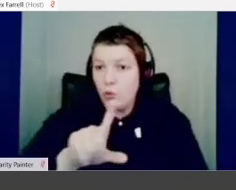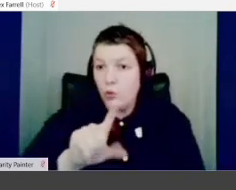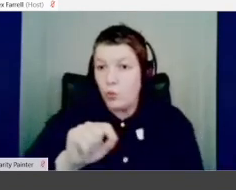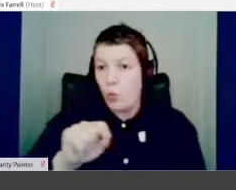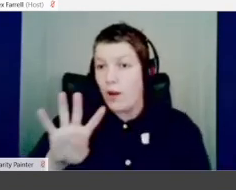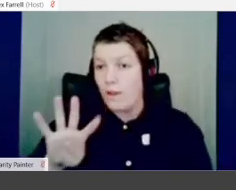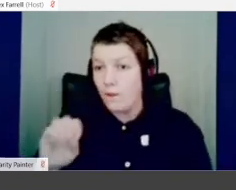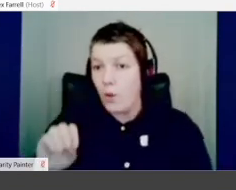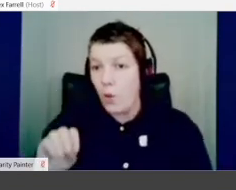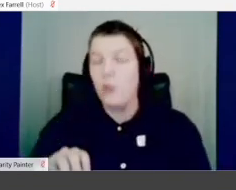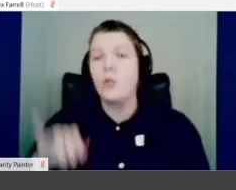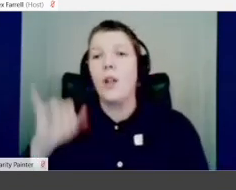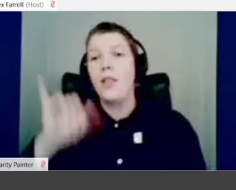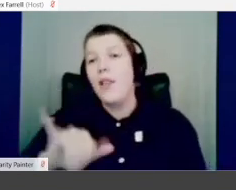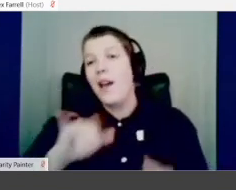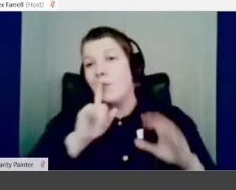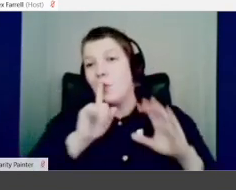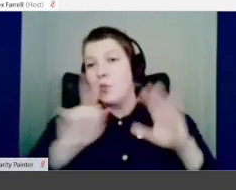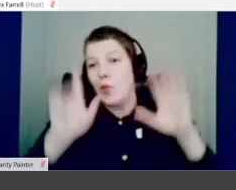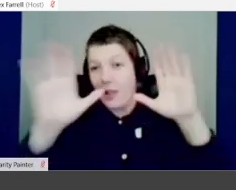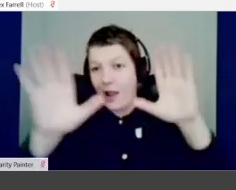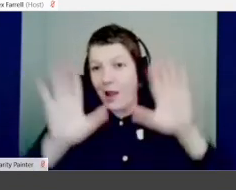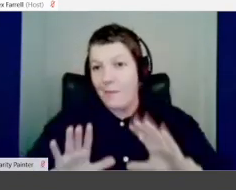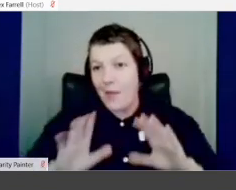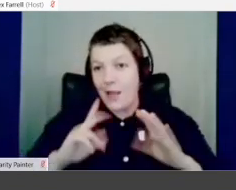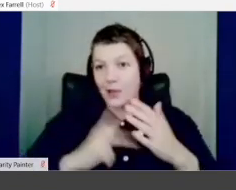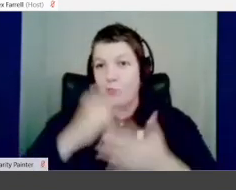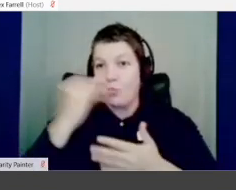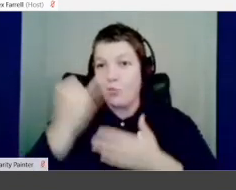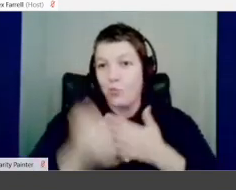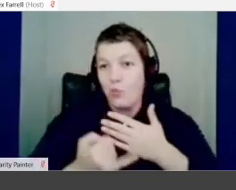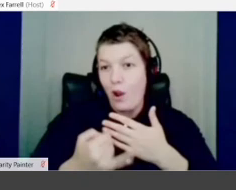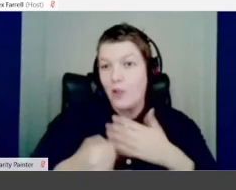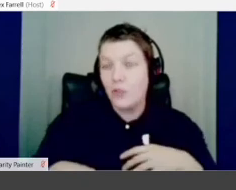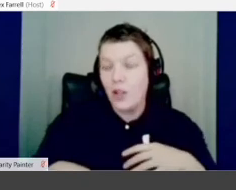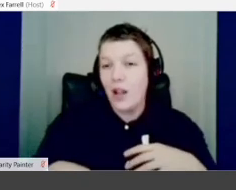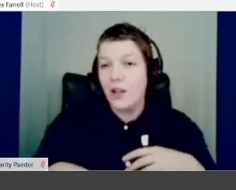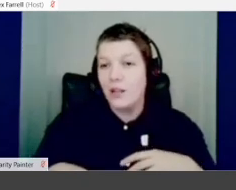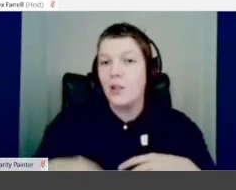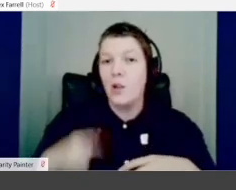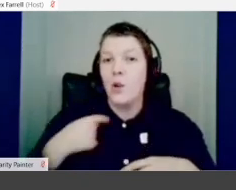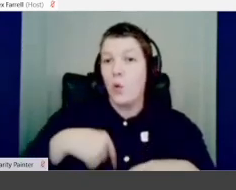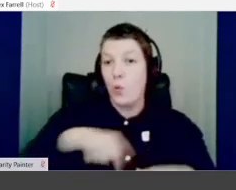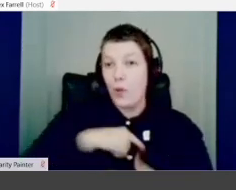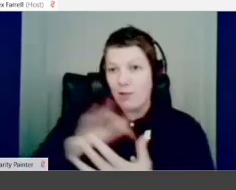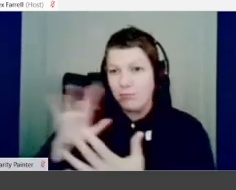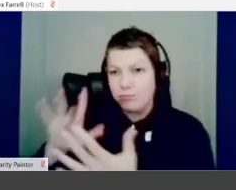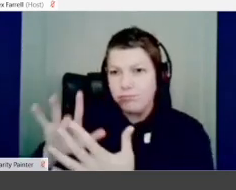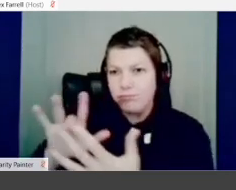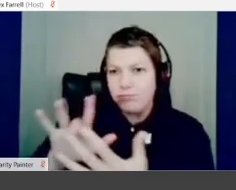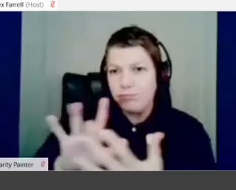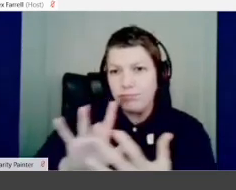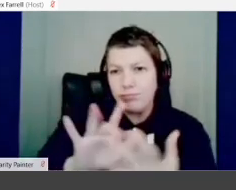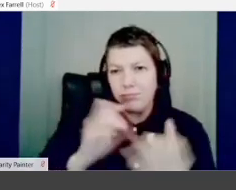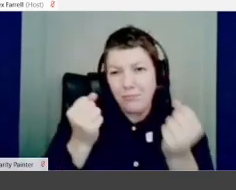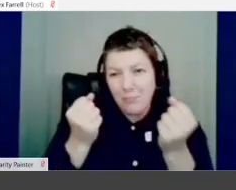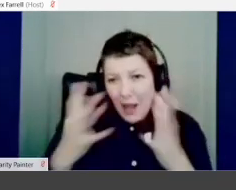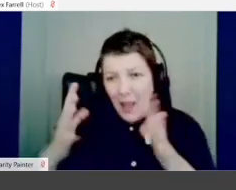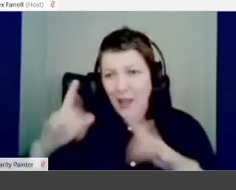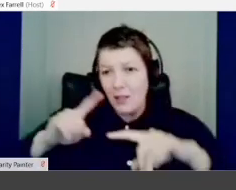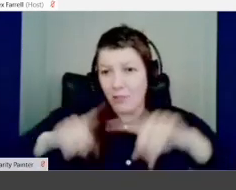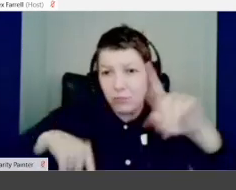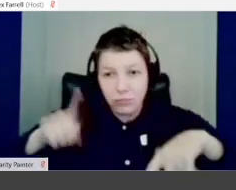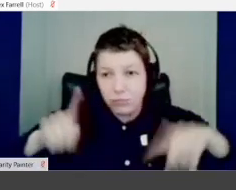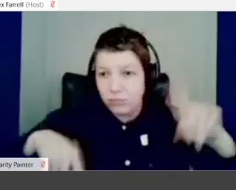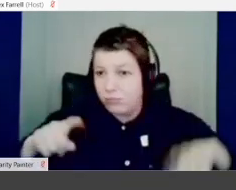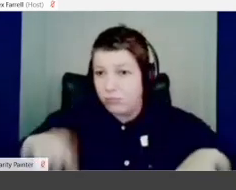that was a really amazing project for that reason, because we were able to reach out to so many different people. And we